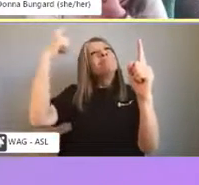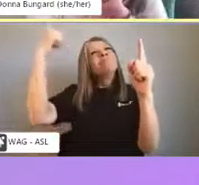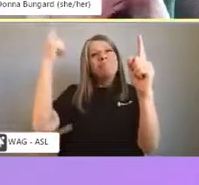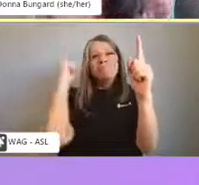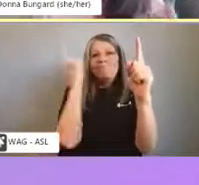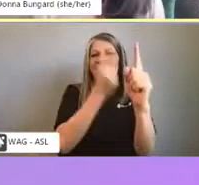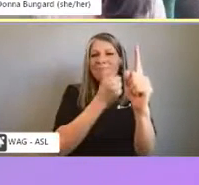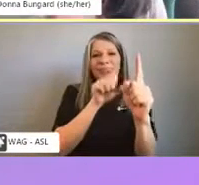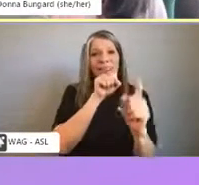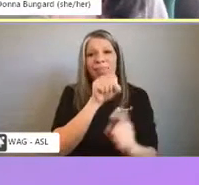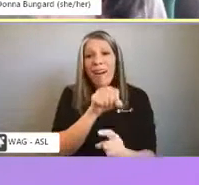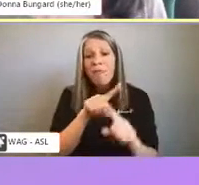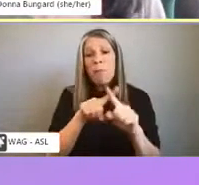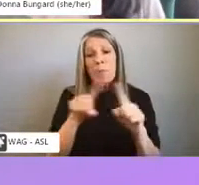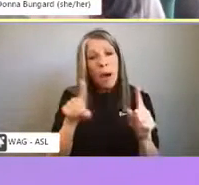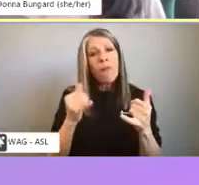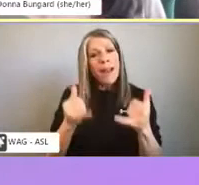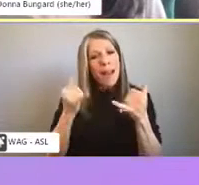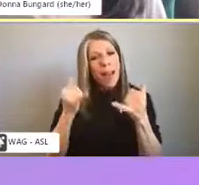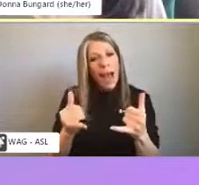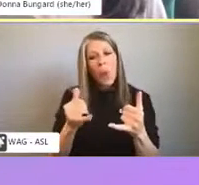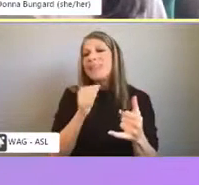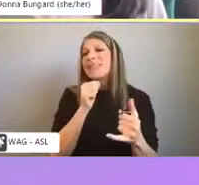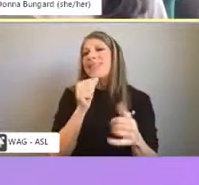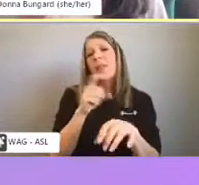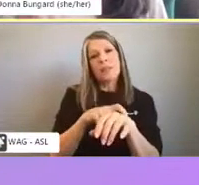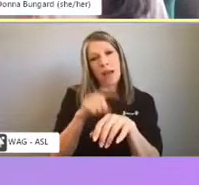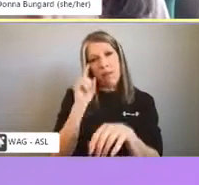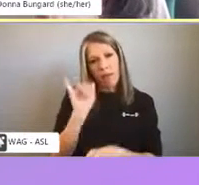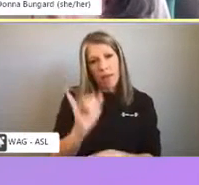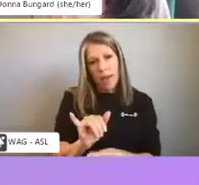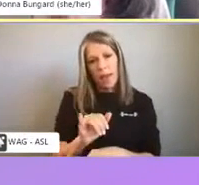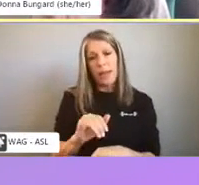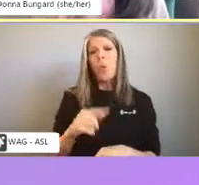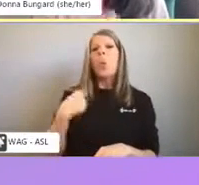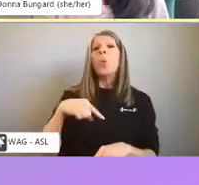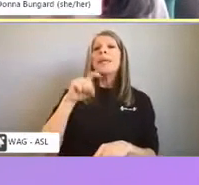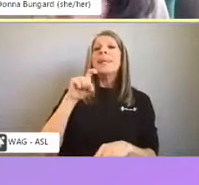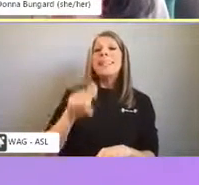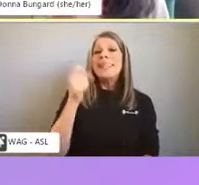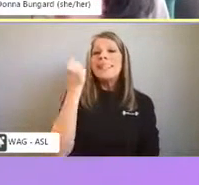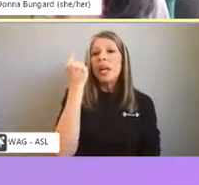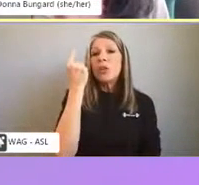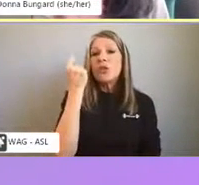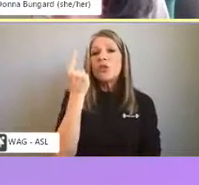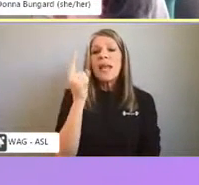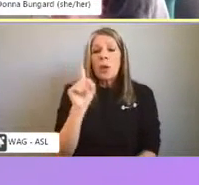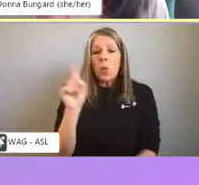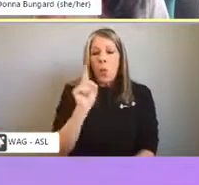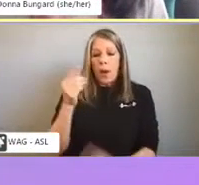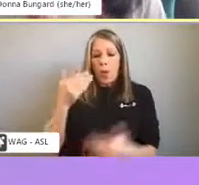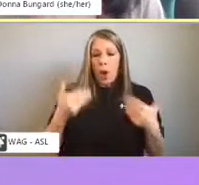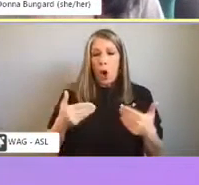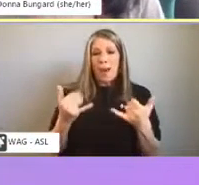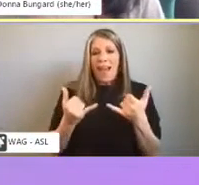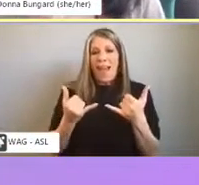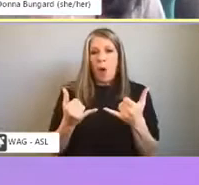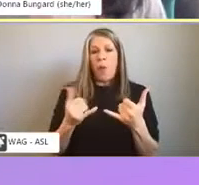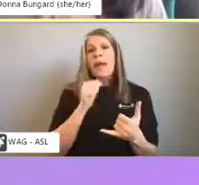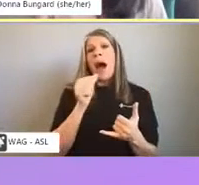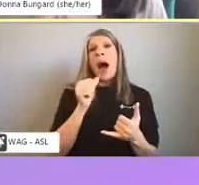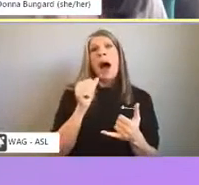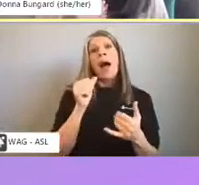much, but at this point, it's not the time for them. Here we need to understand where we are, not where we wish we